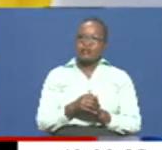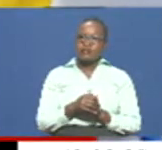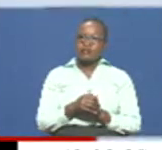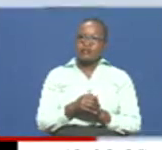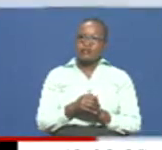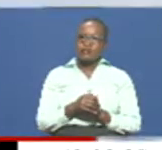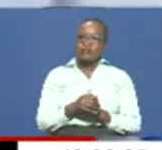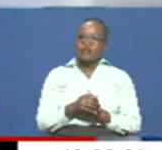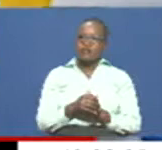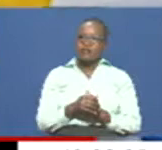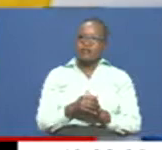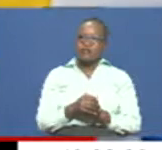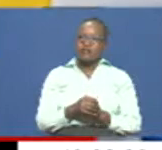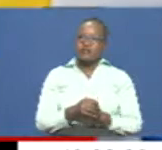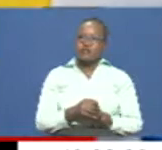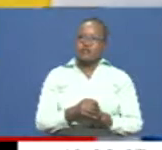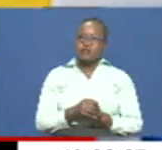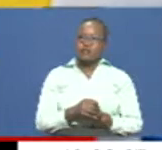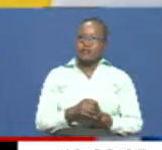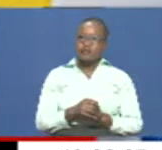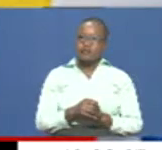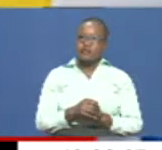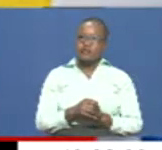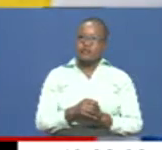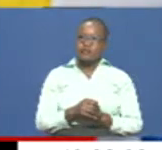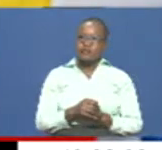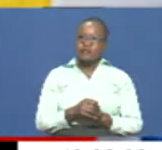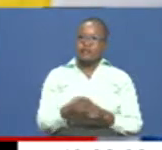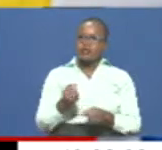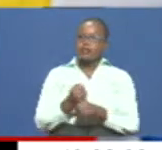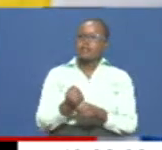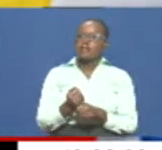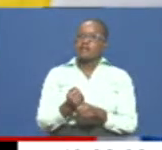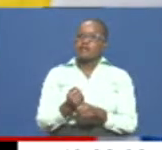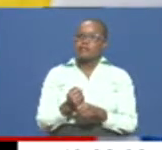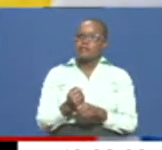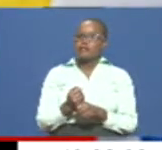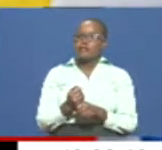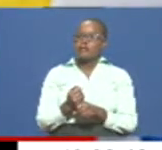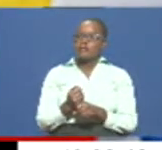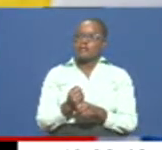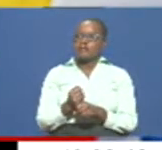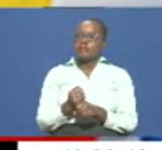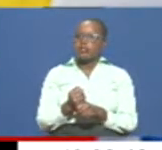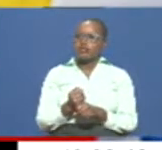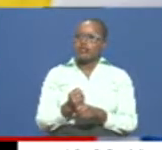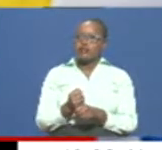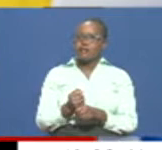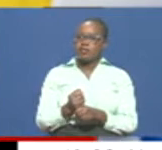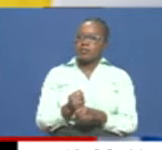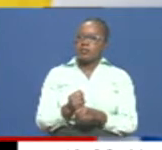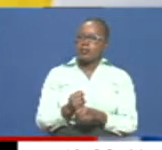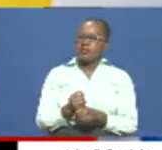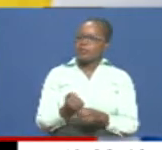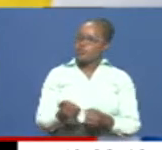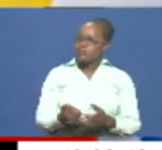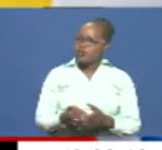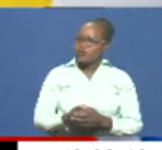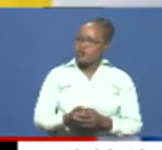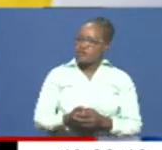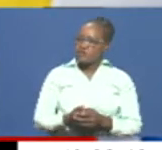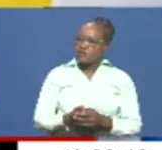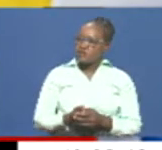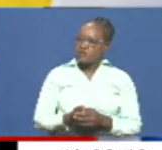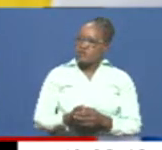Philip Nyakwana. I work for Movement of Men in City Kenya. That is a